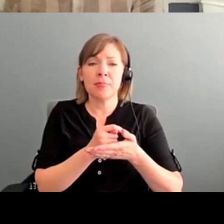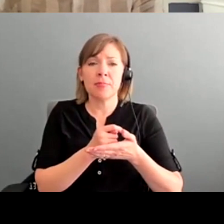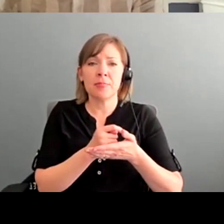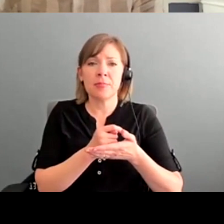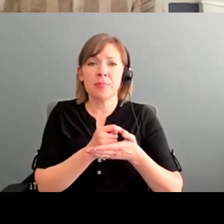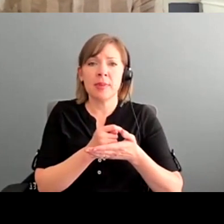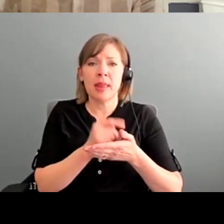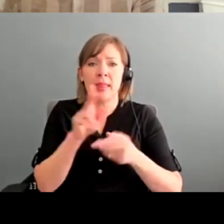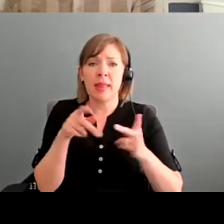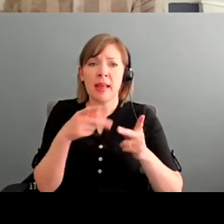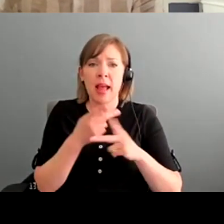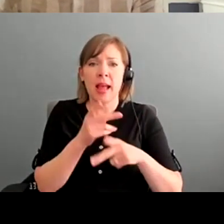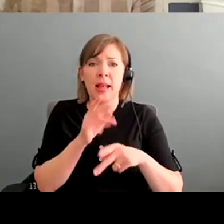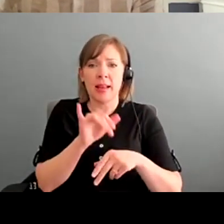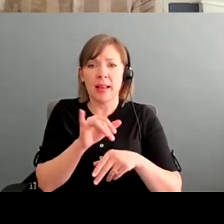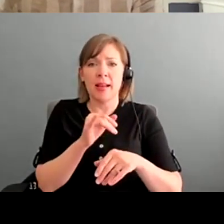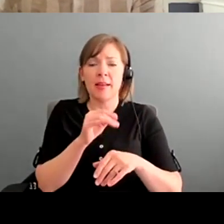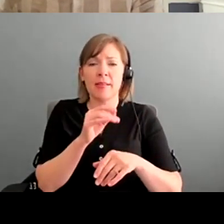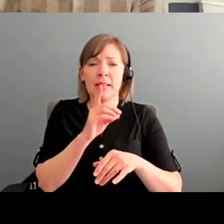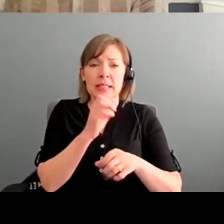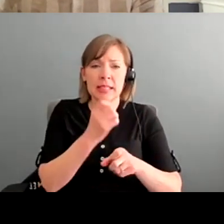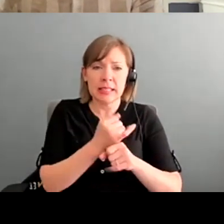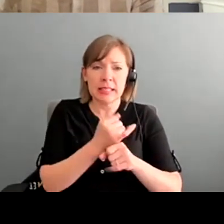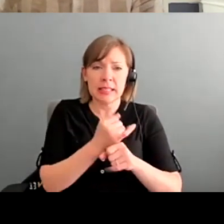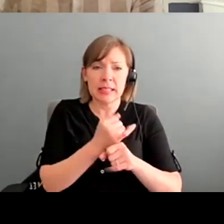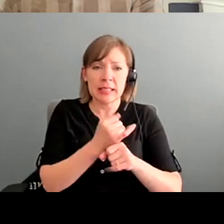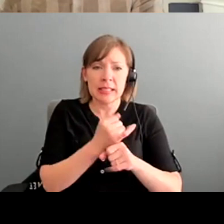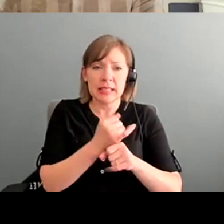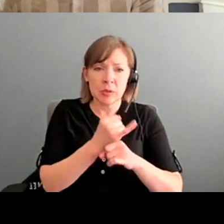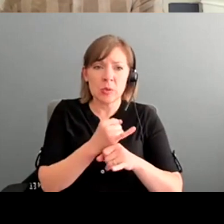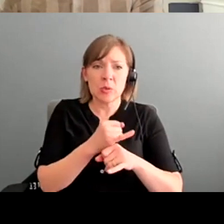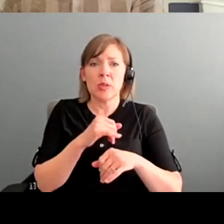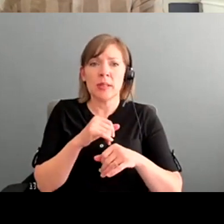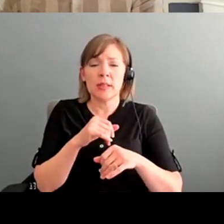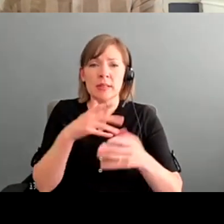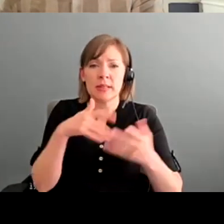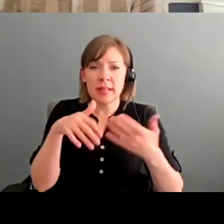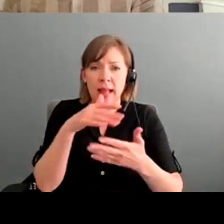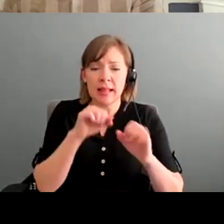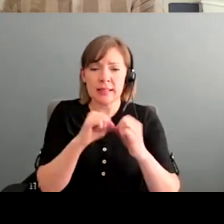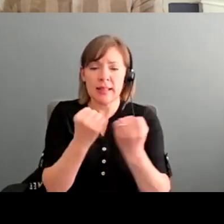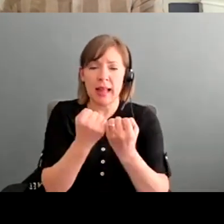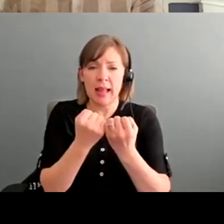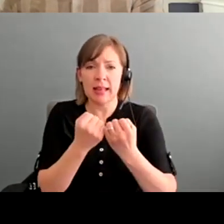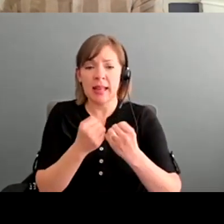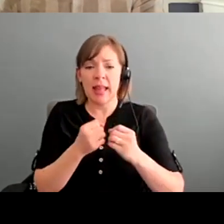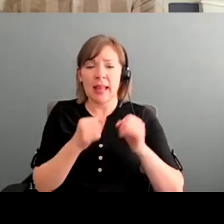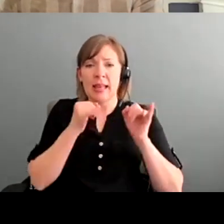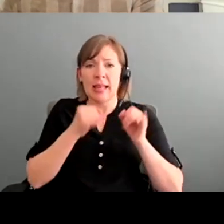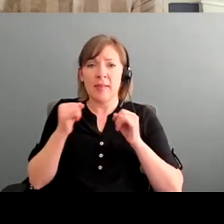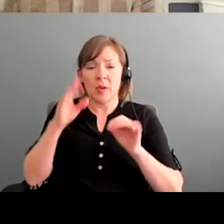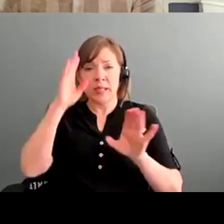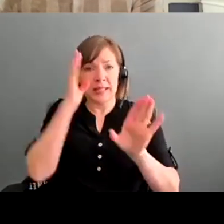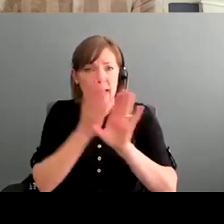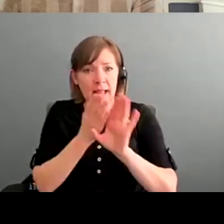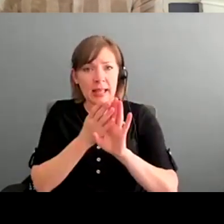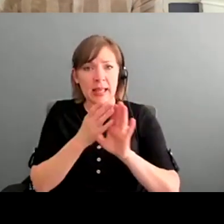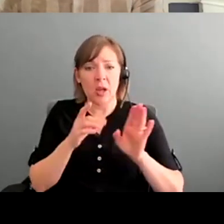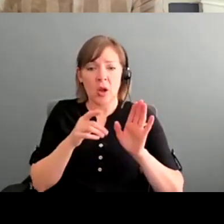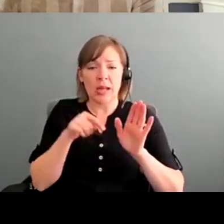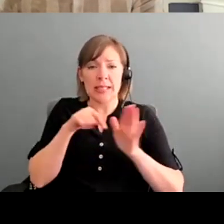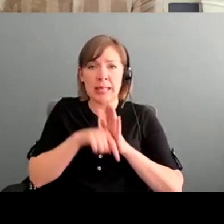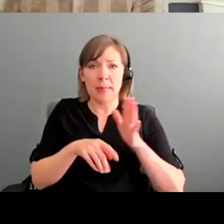the kind of the institutional, the societal, and the individual psyche, right, are like